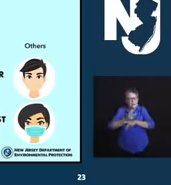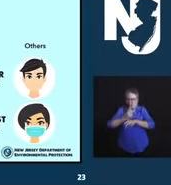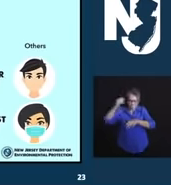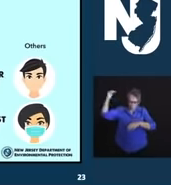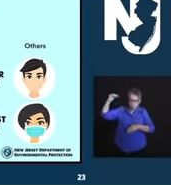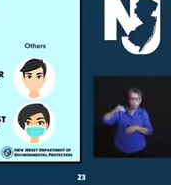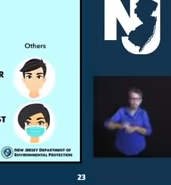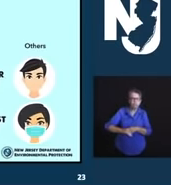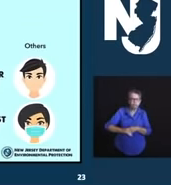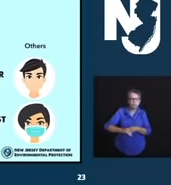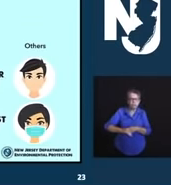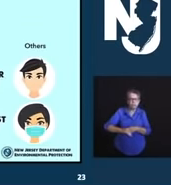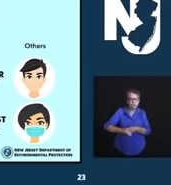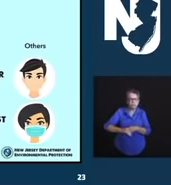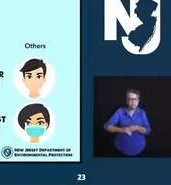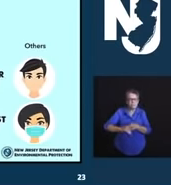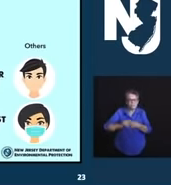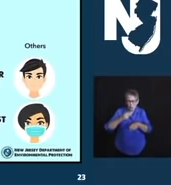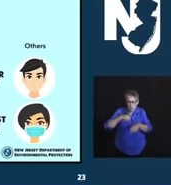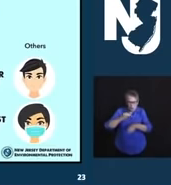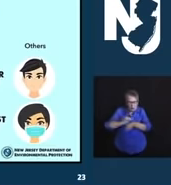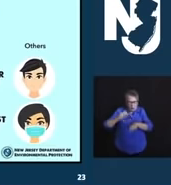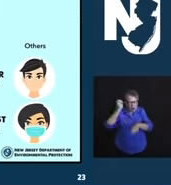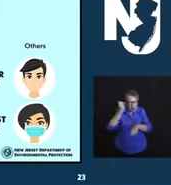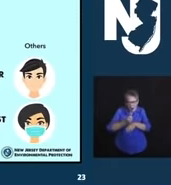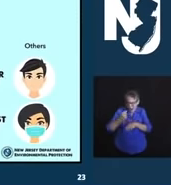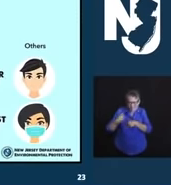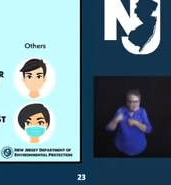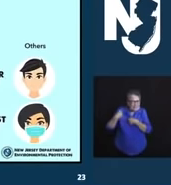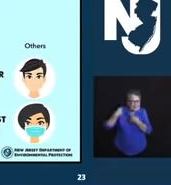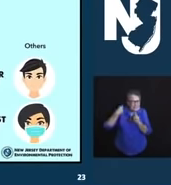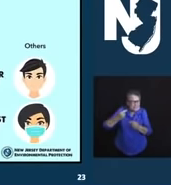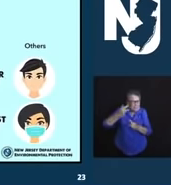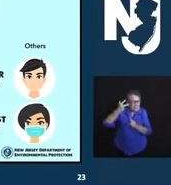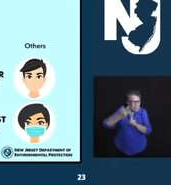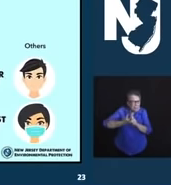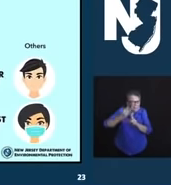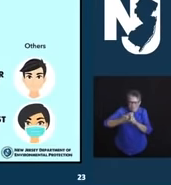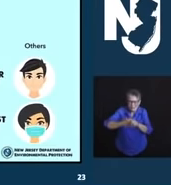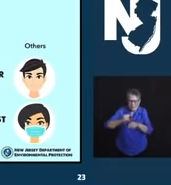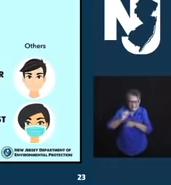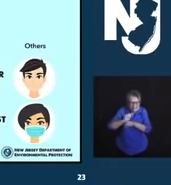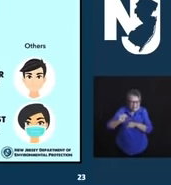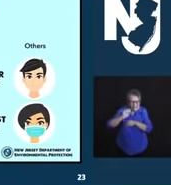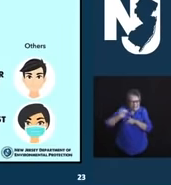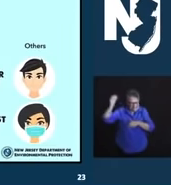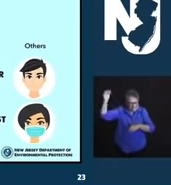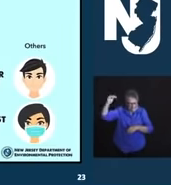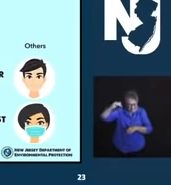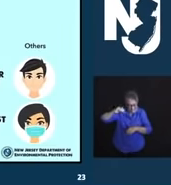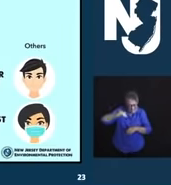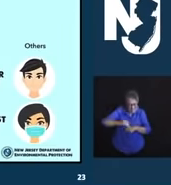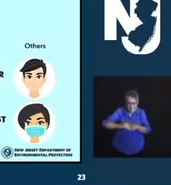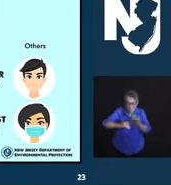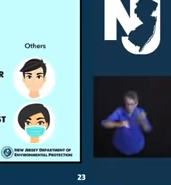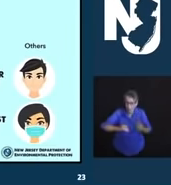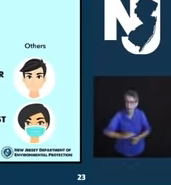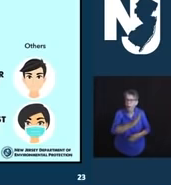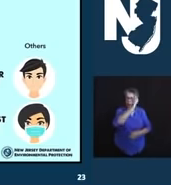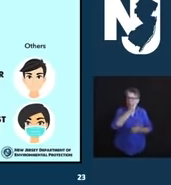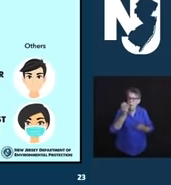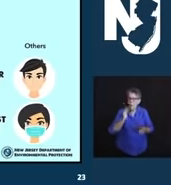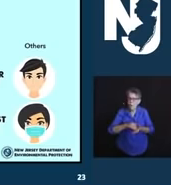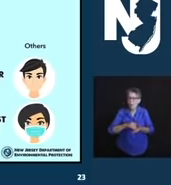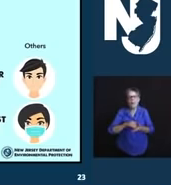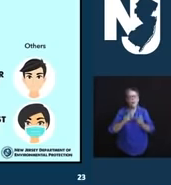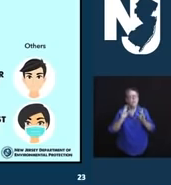the folks who jerks the steering wheel and sends us back off that road. You've been extraordinary, folks. Keep it